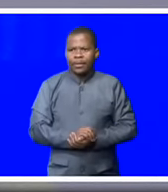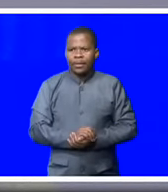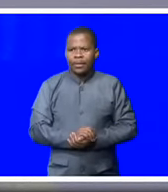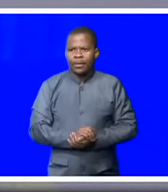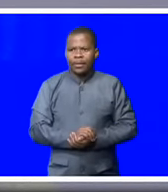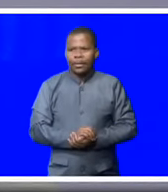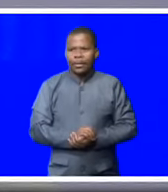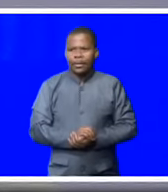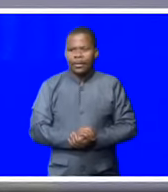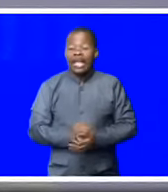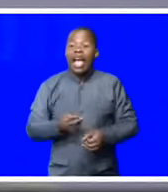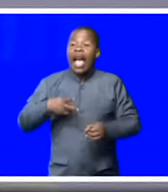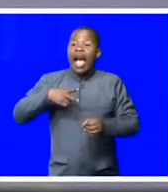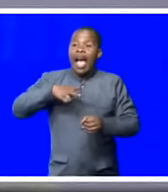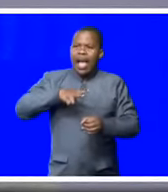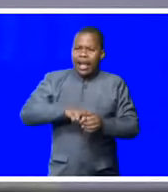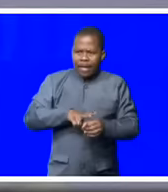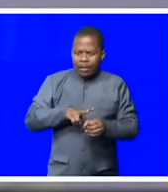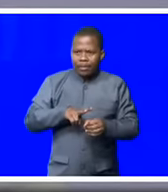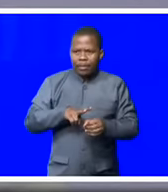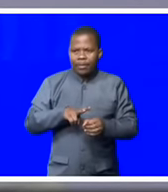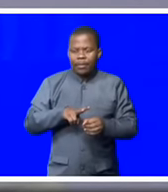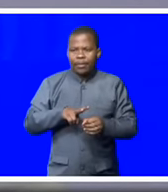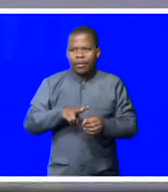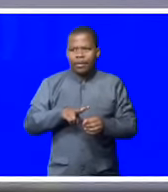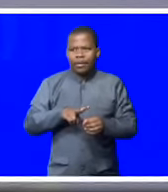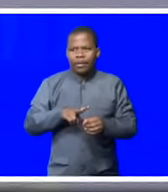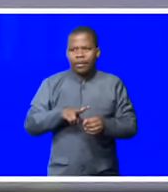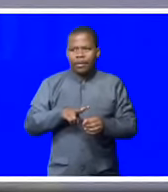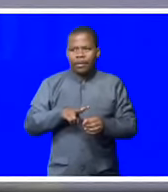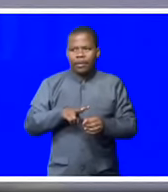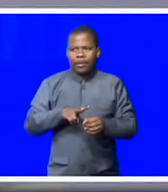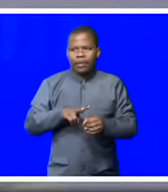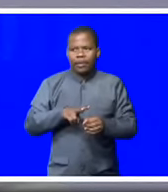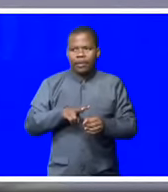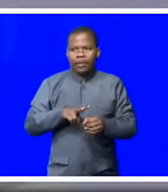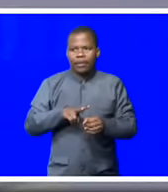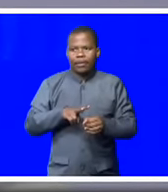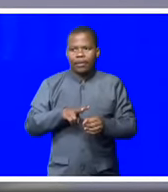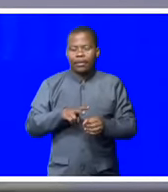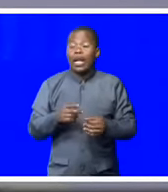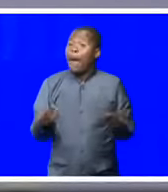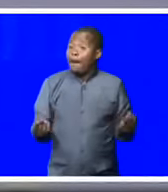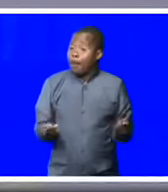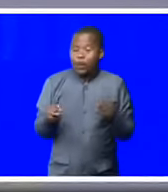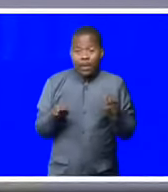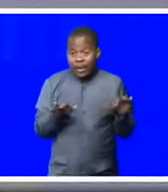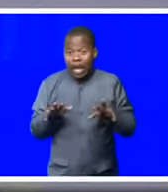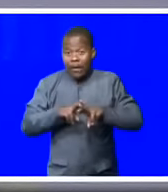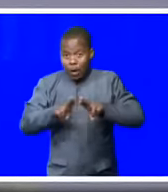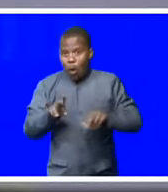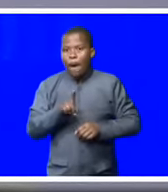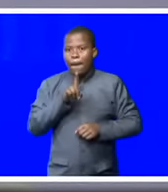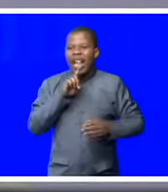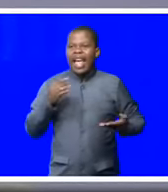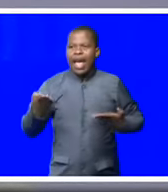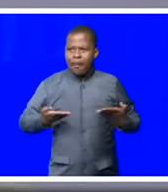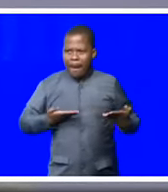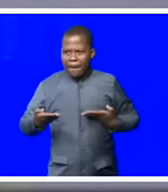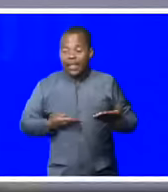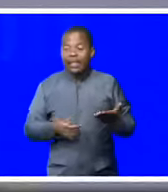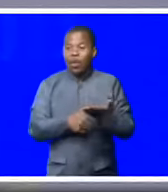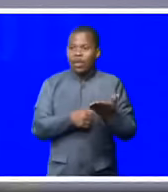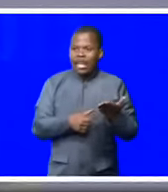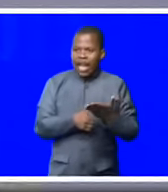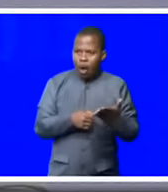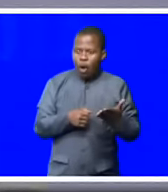I think the advantage here, it shouldn't have any impact on the population. At the moment, under the current circumstances, we're trying to do what